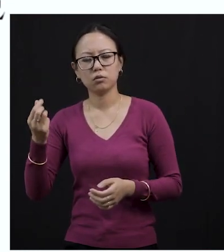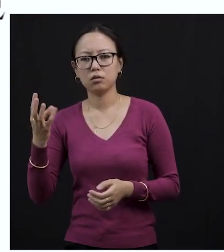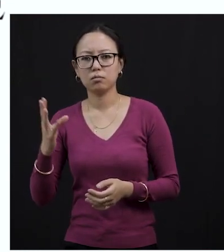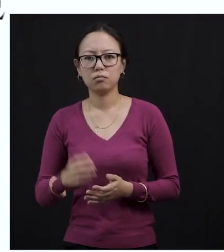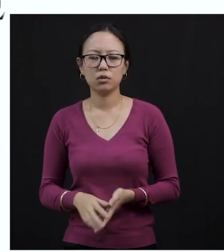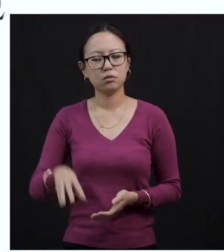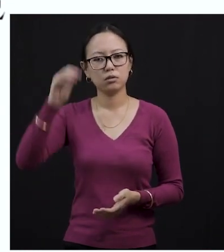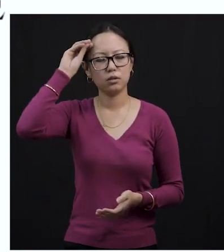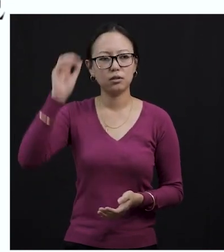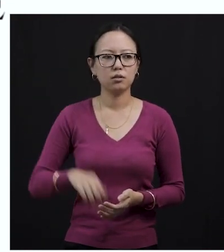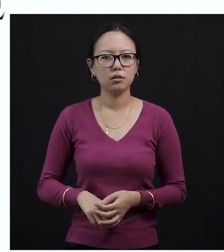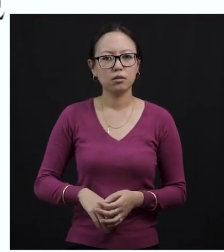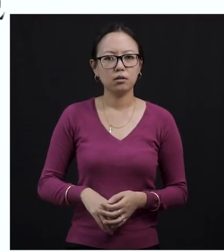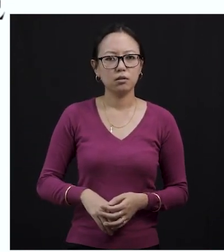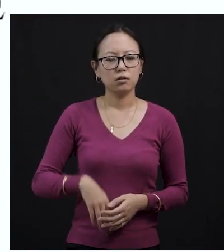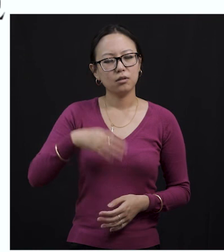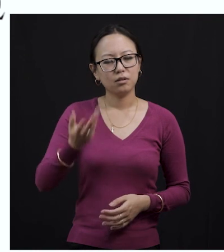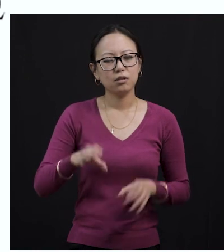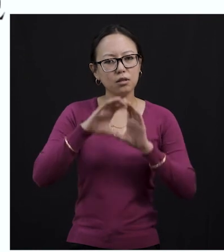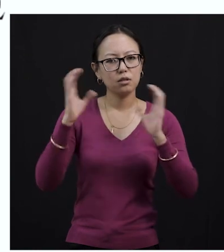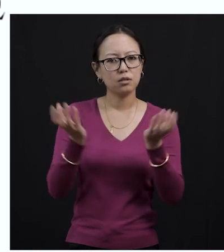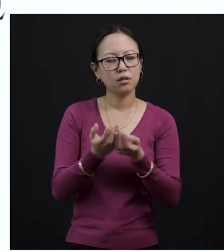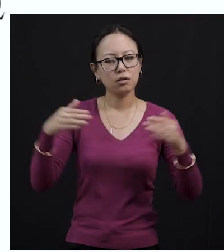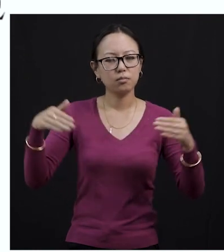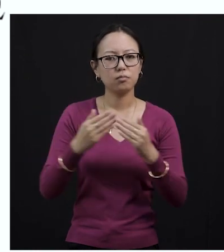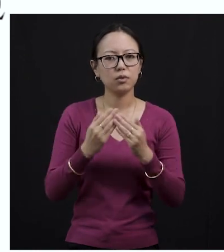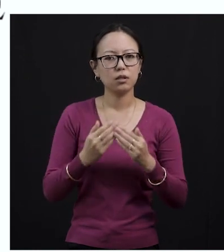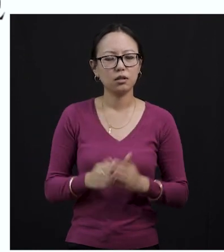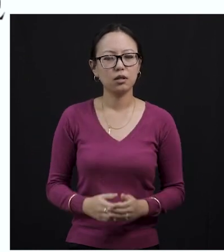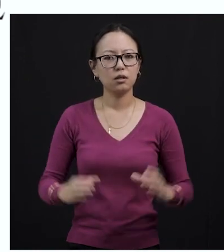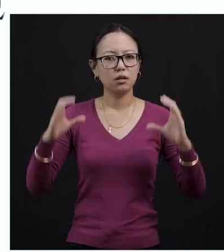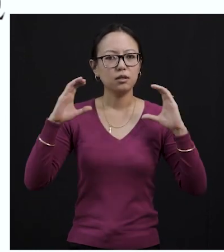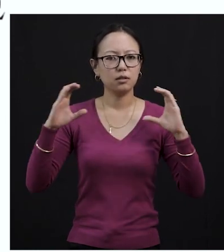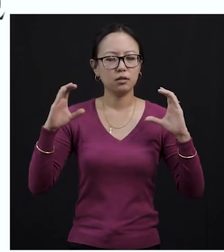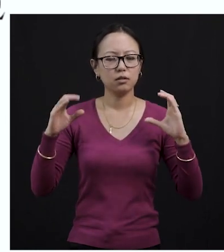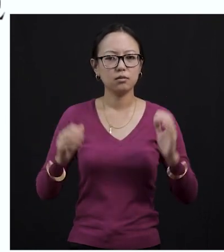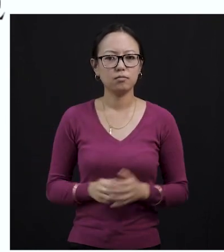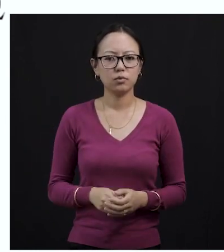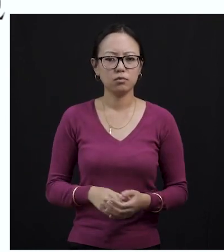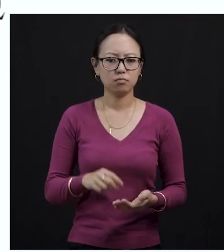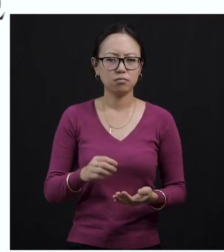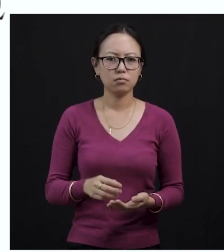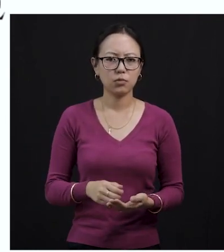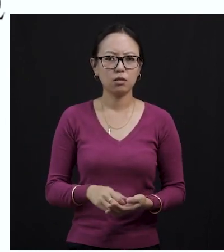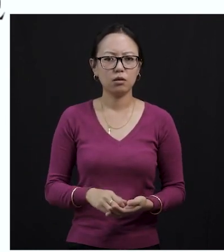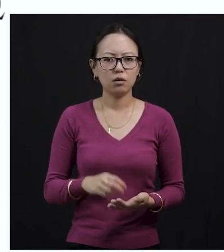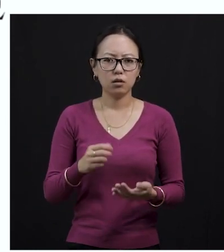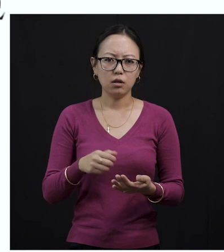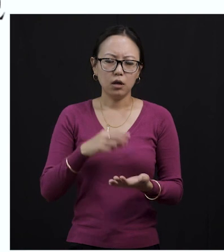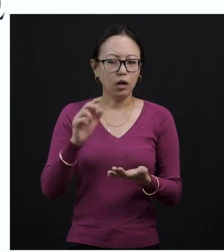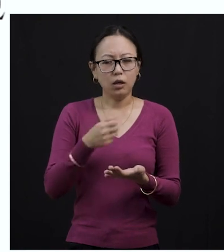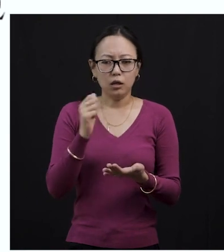All right. So until we meet again, dear students, please stay safe, study hard, and put in a lot of effort in